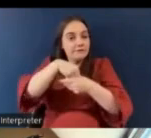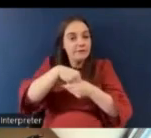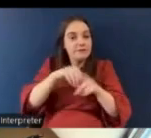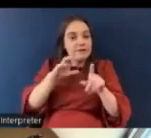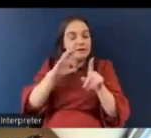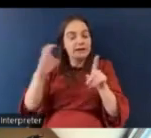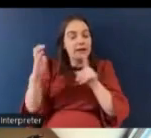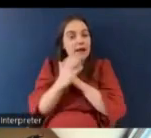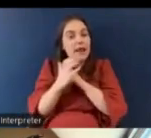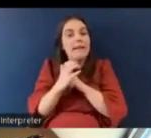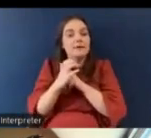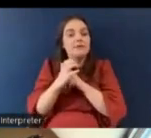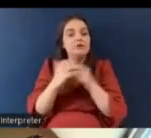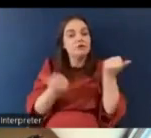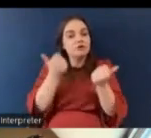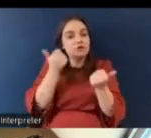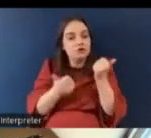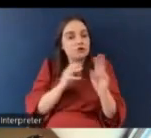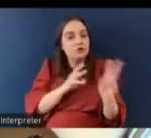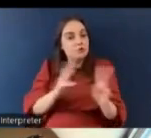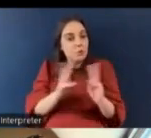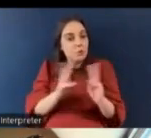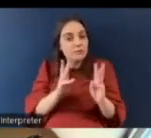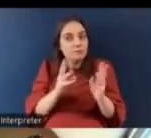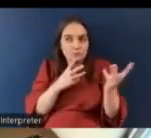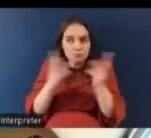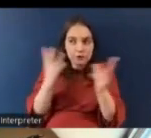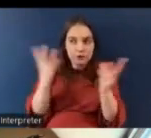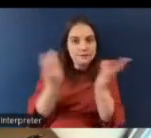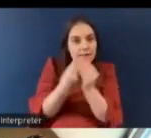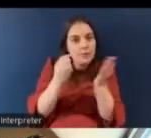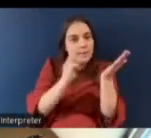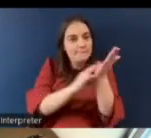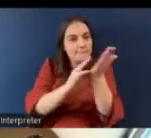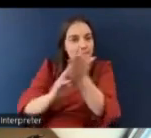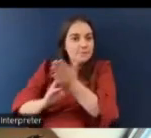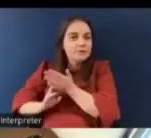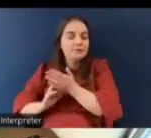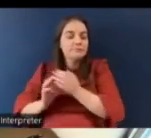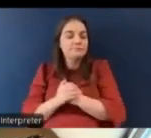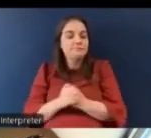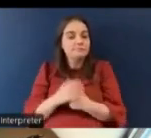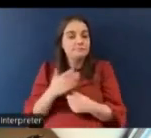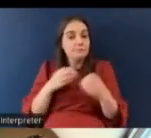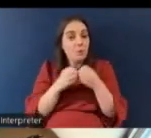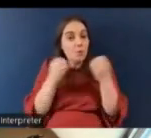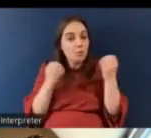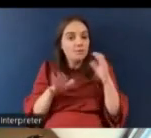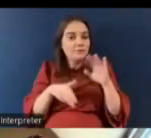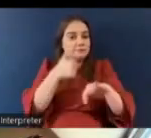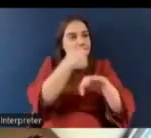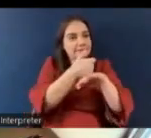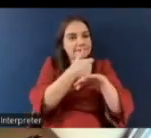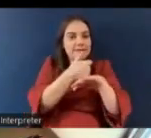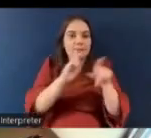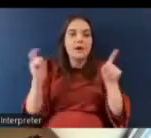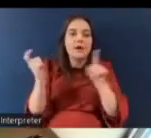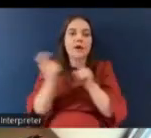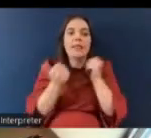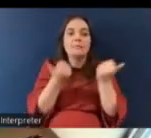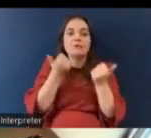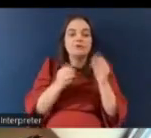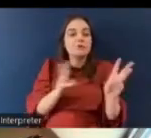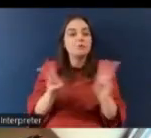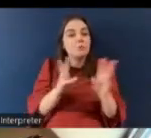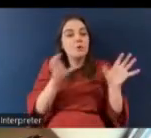climate justice work with members. We opened kind of set up, I suppose, our climate justice working